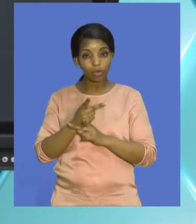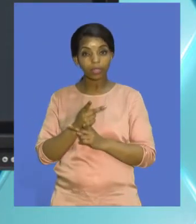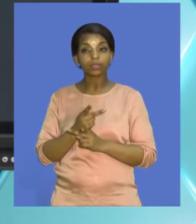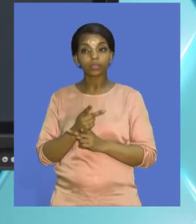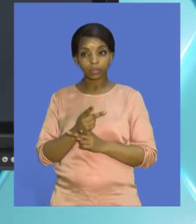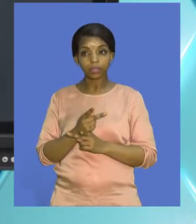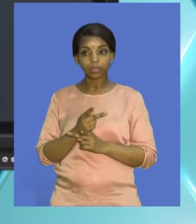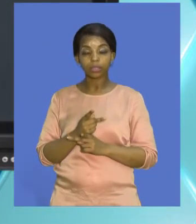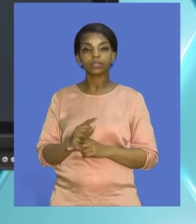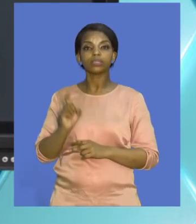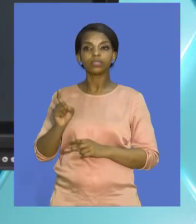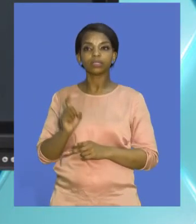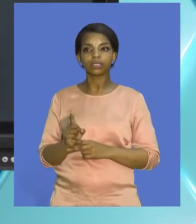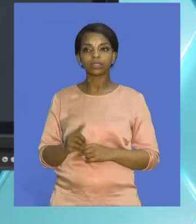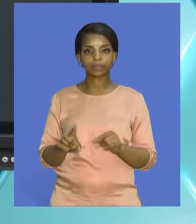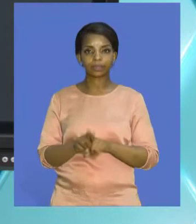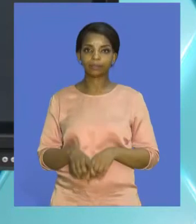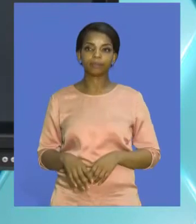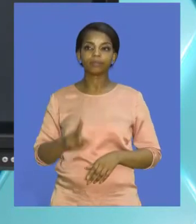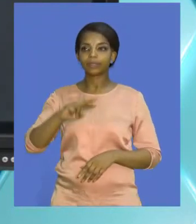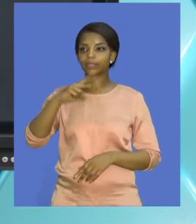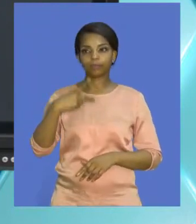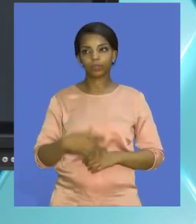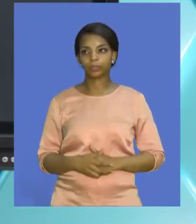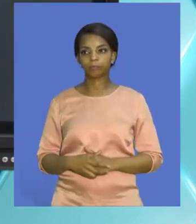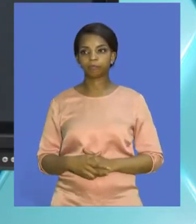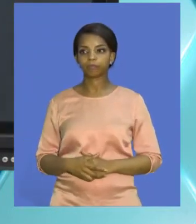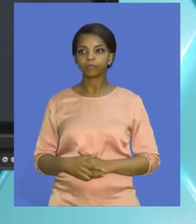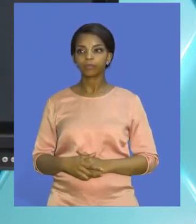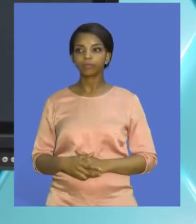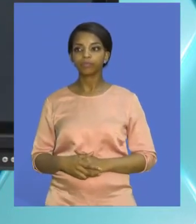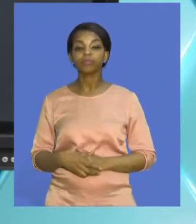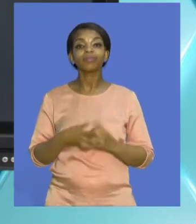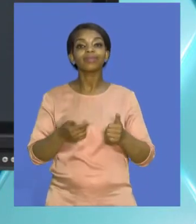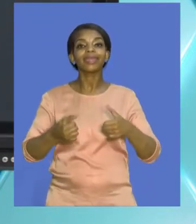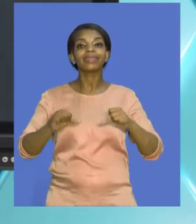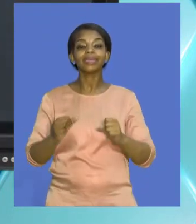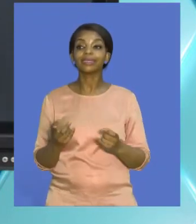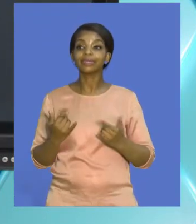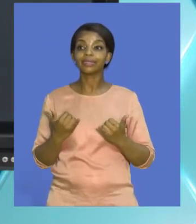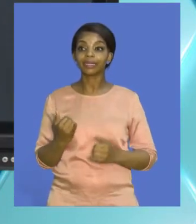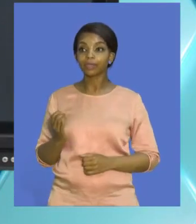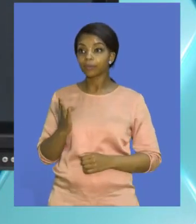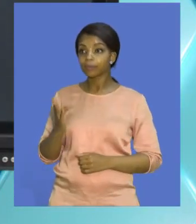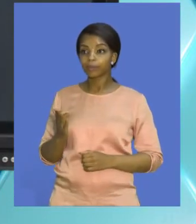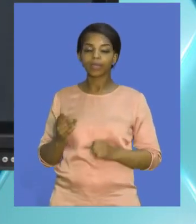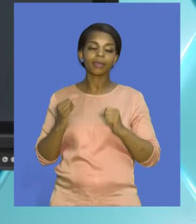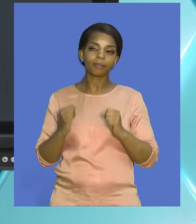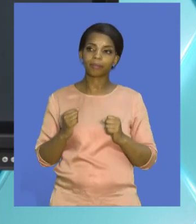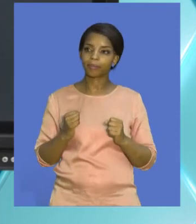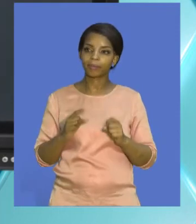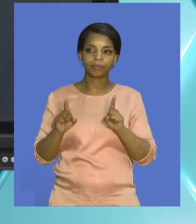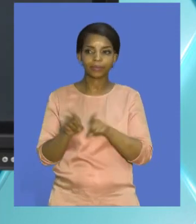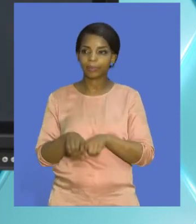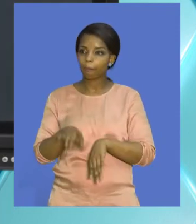be equivalently doubled, right? And then the magnitude of the electrostatic force, still the same, 16. What